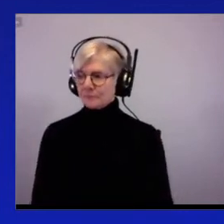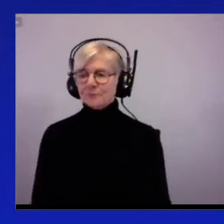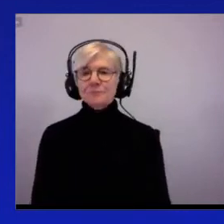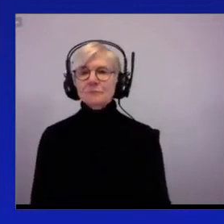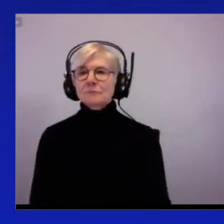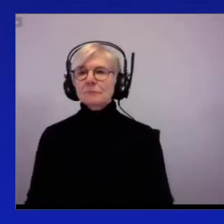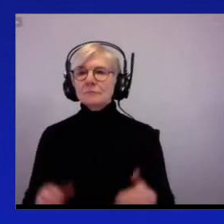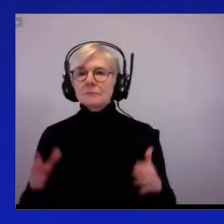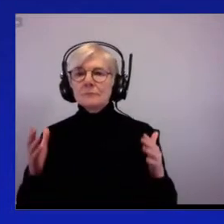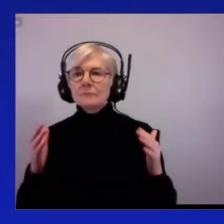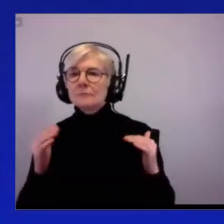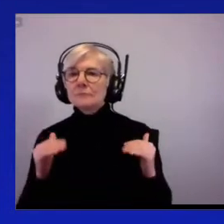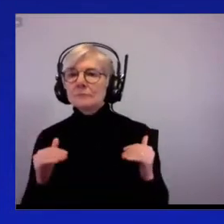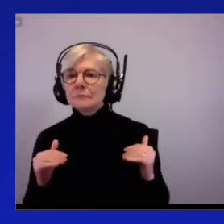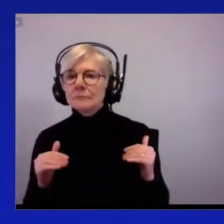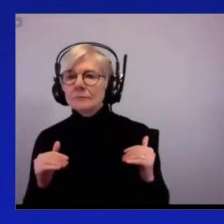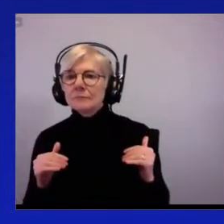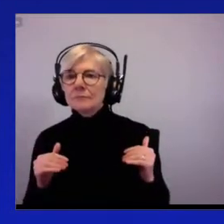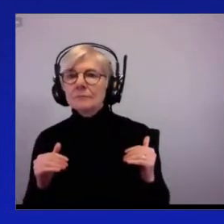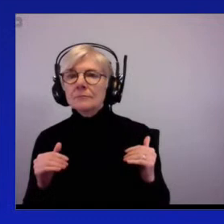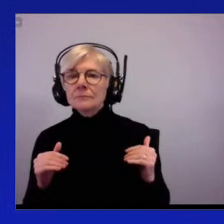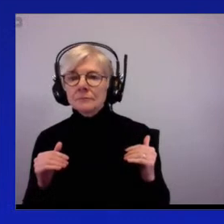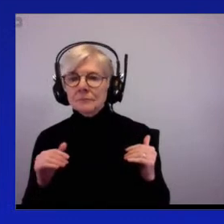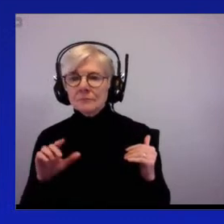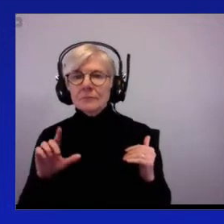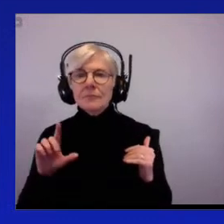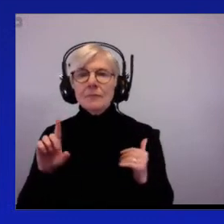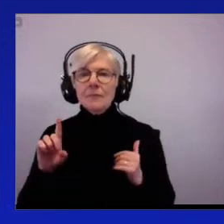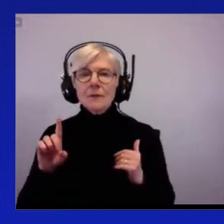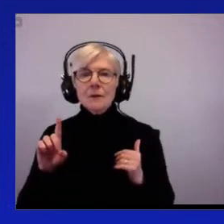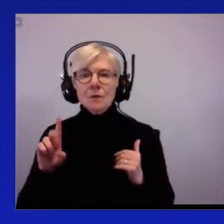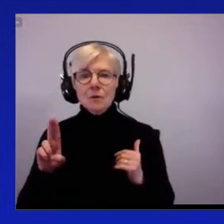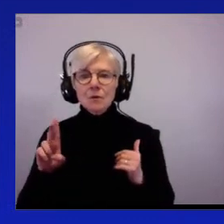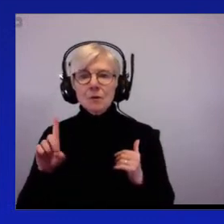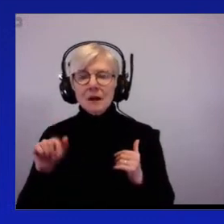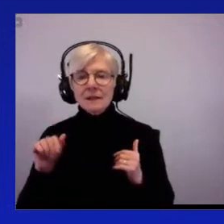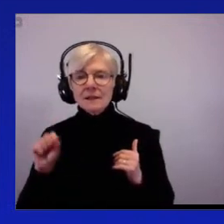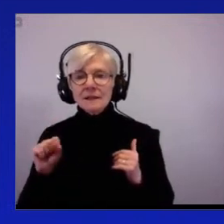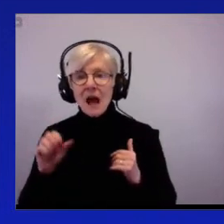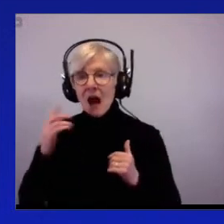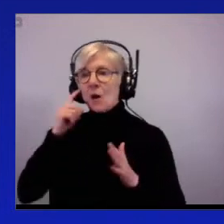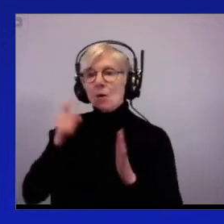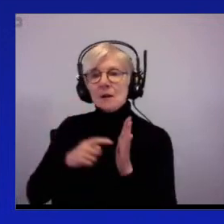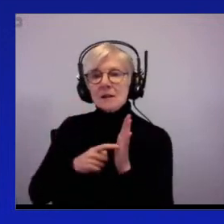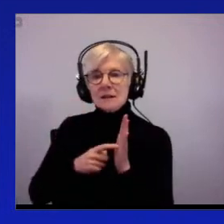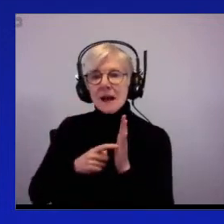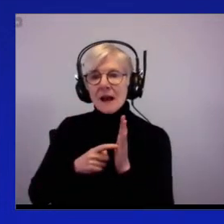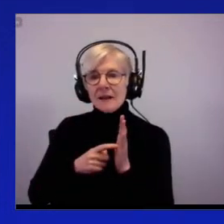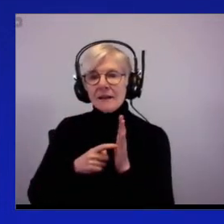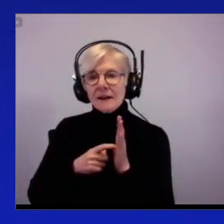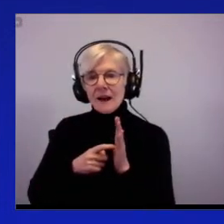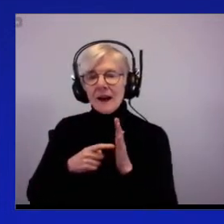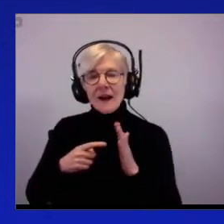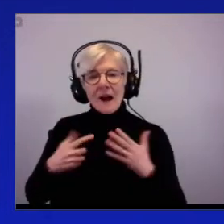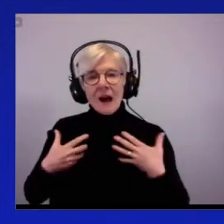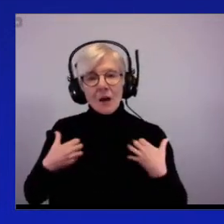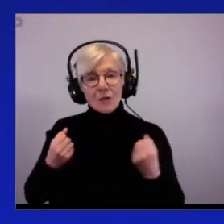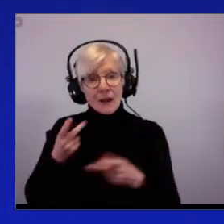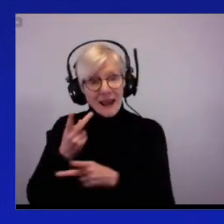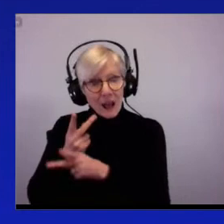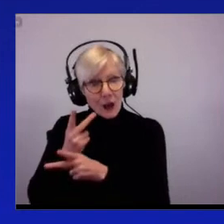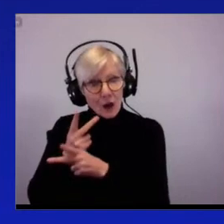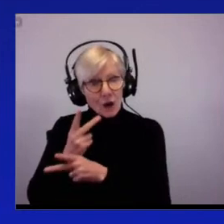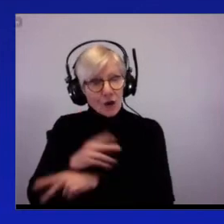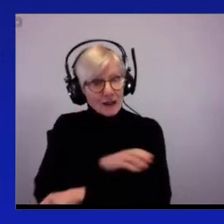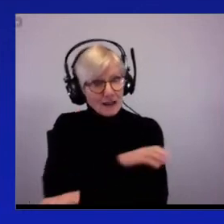I noticed that the community care clinics, the 4 that have been identified so far, and then the anticipation of the 7 that they're going to be rolled out across the city.